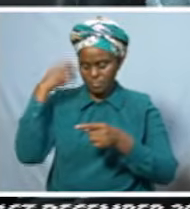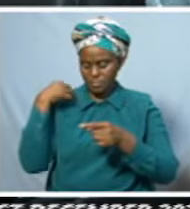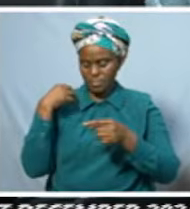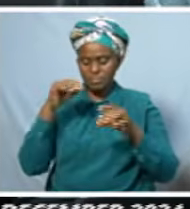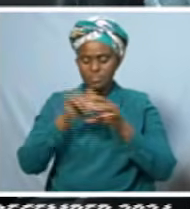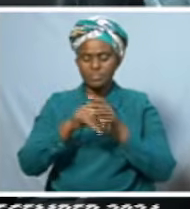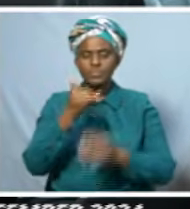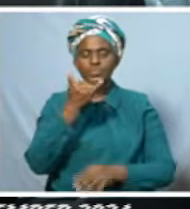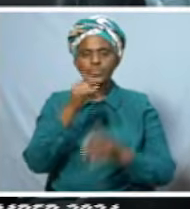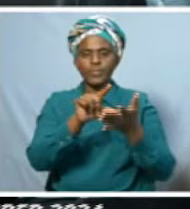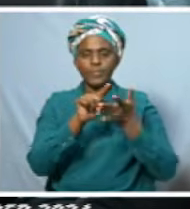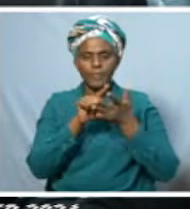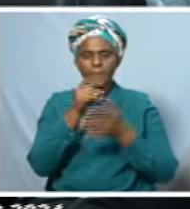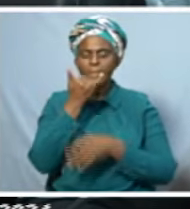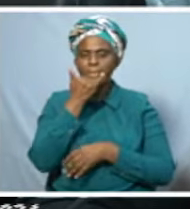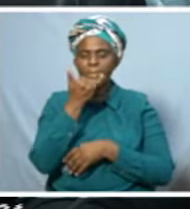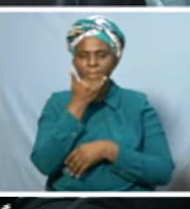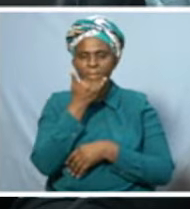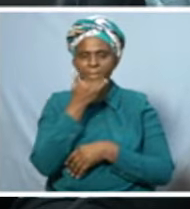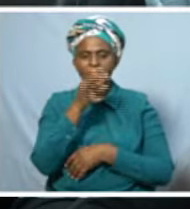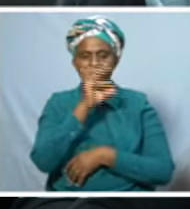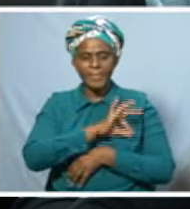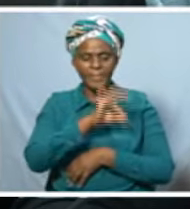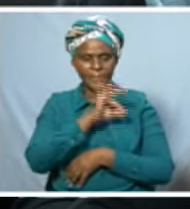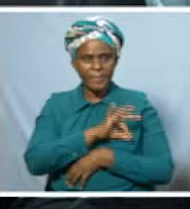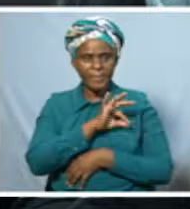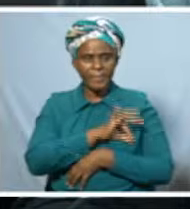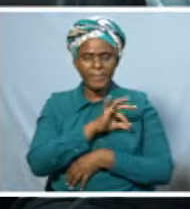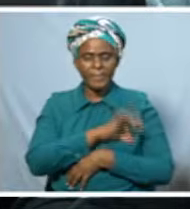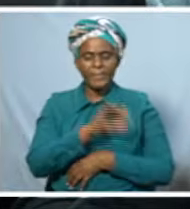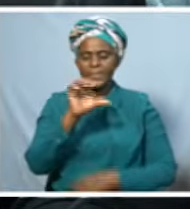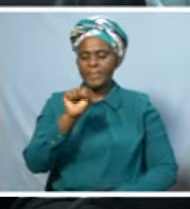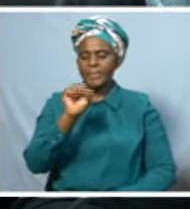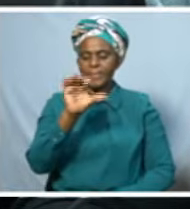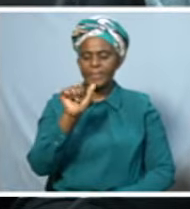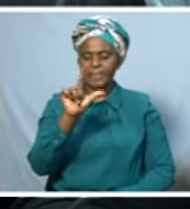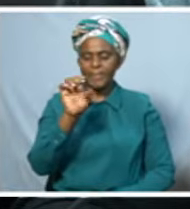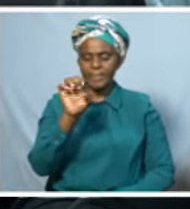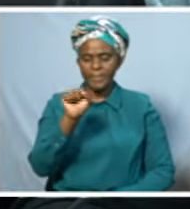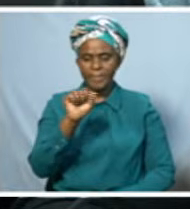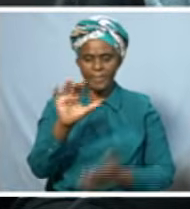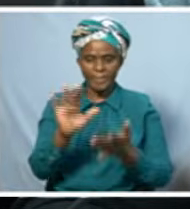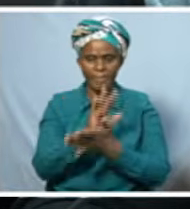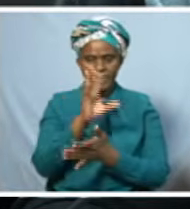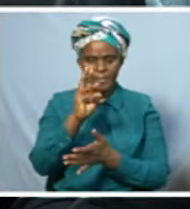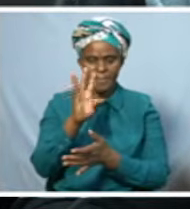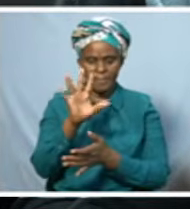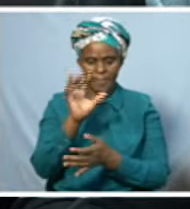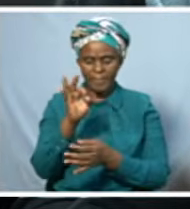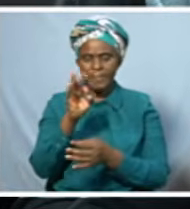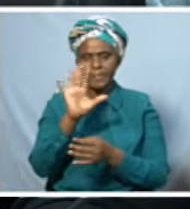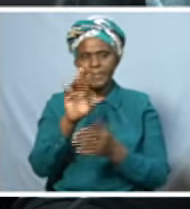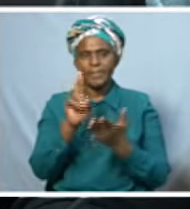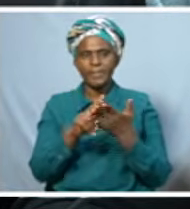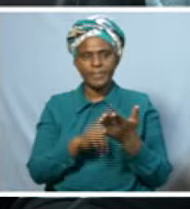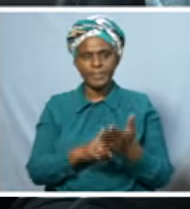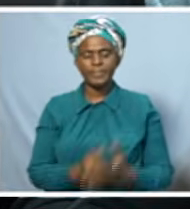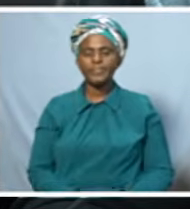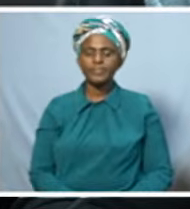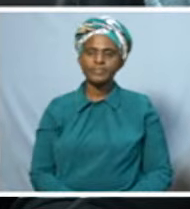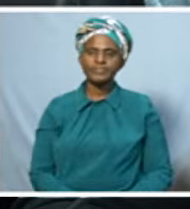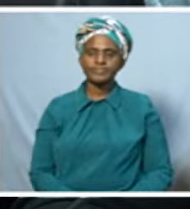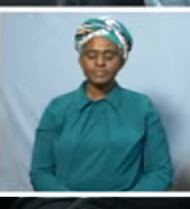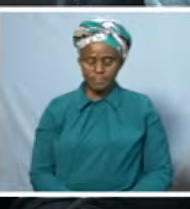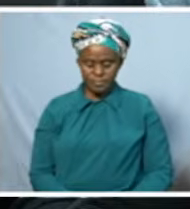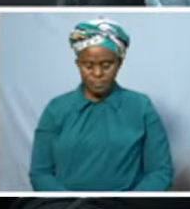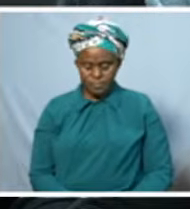the wrong salary scale on page 63 of the Auditor General's report.